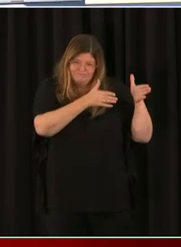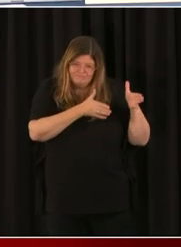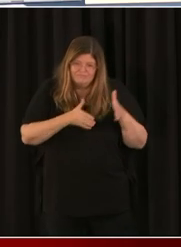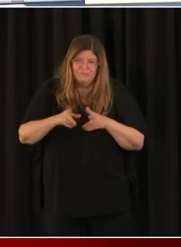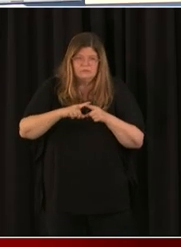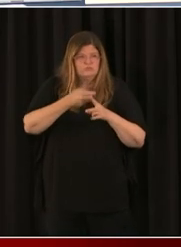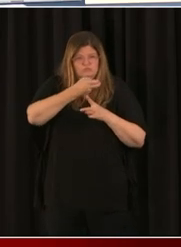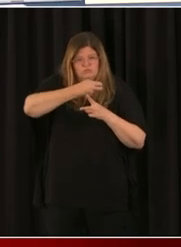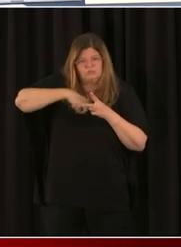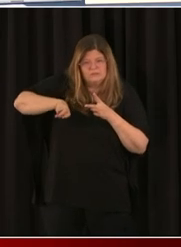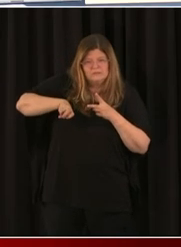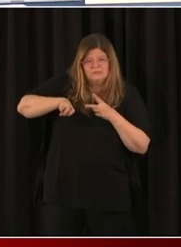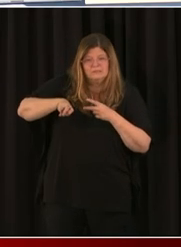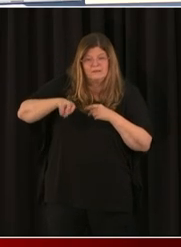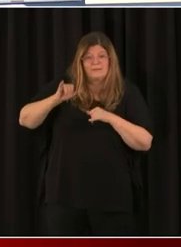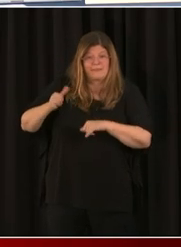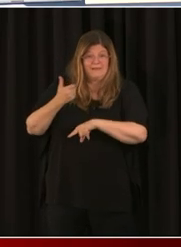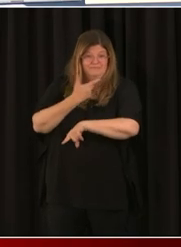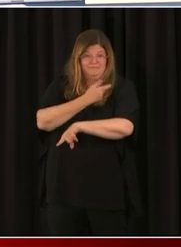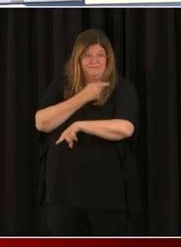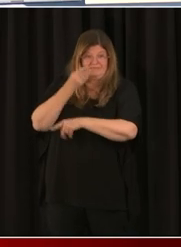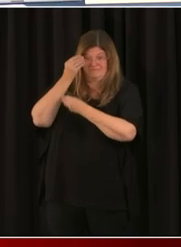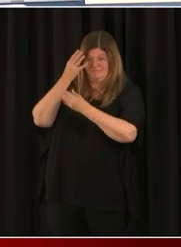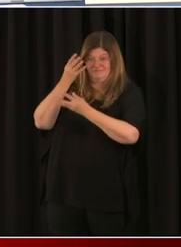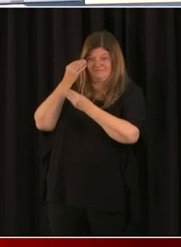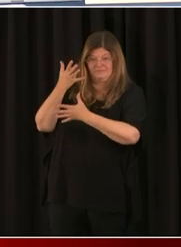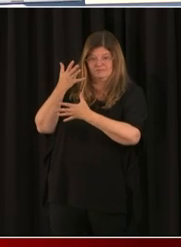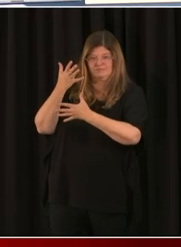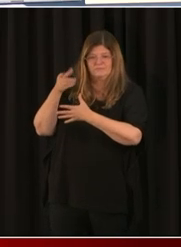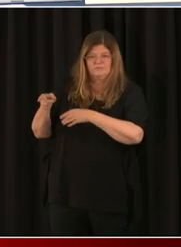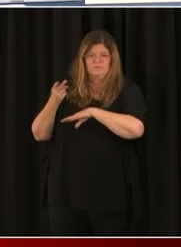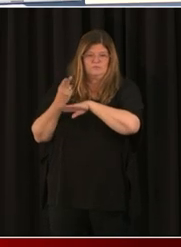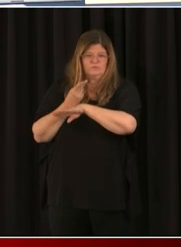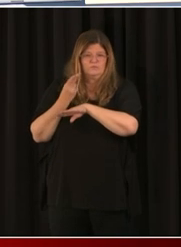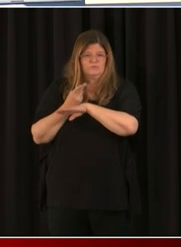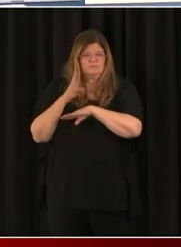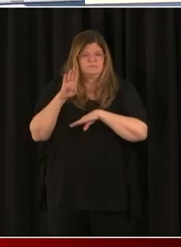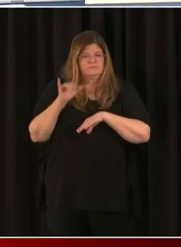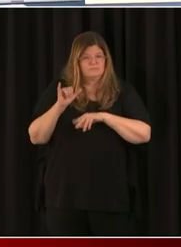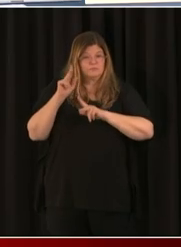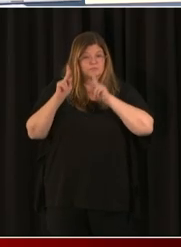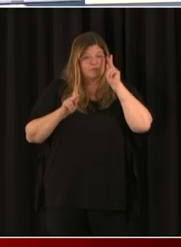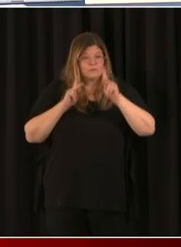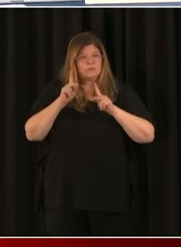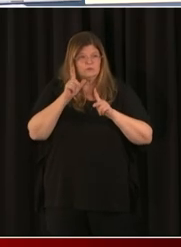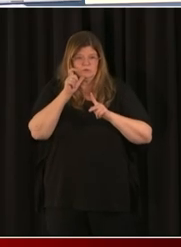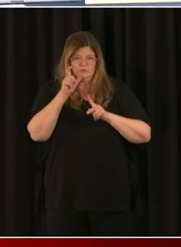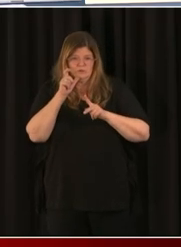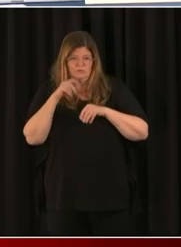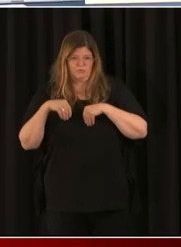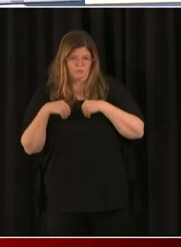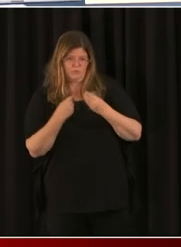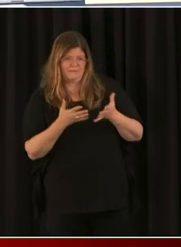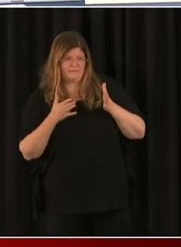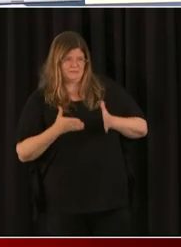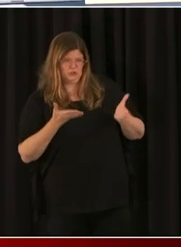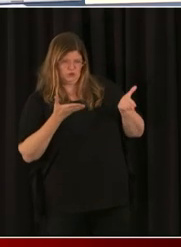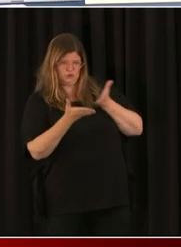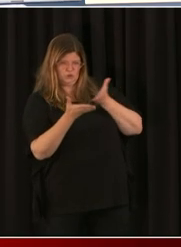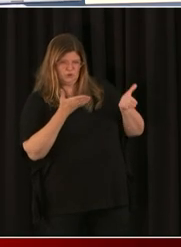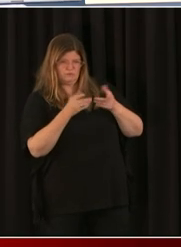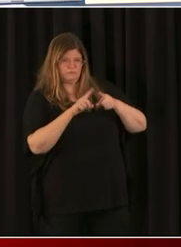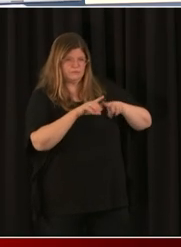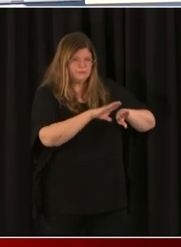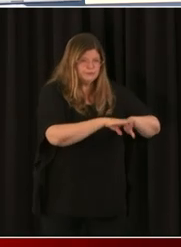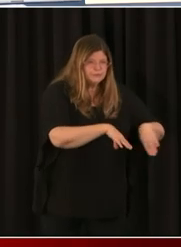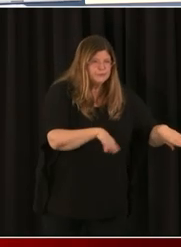transition. And this immunization information system was largely used by people who provided vaccination services to